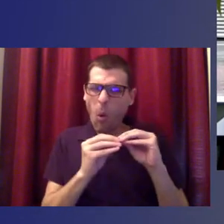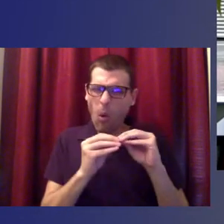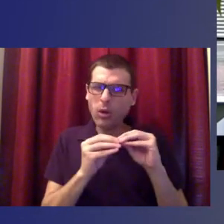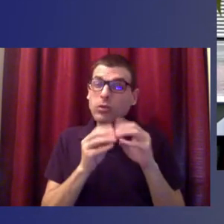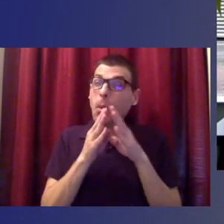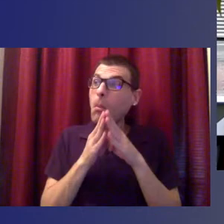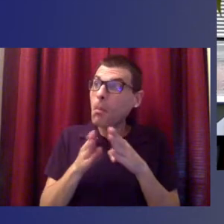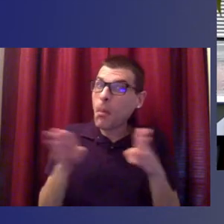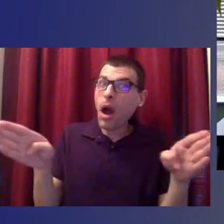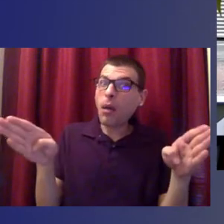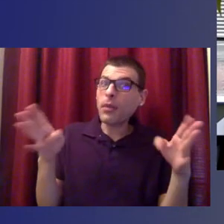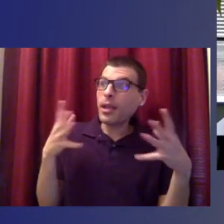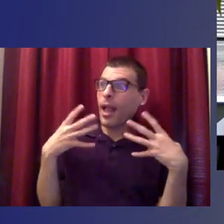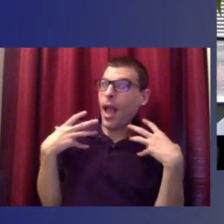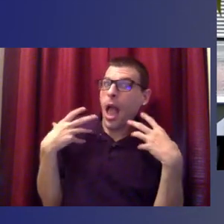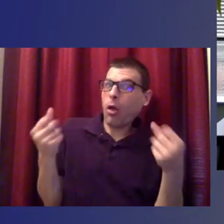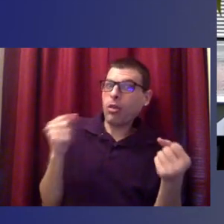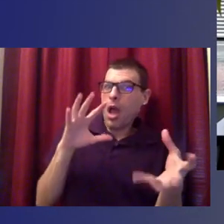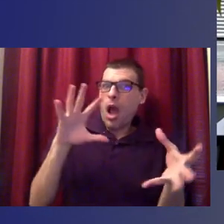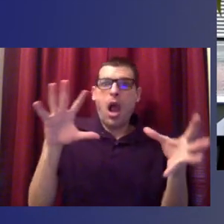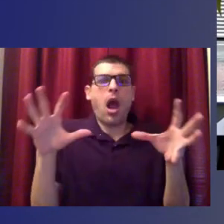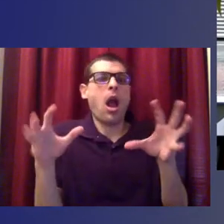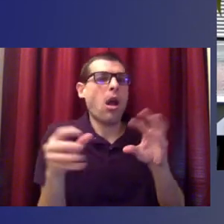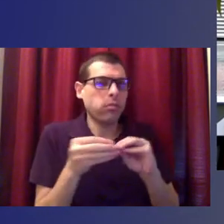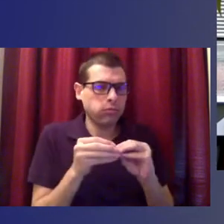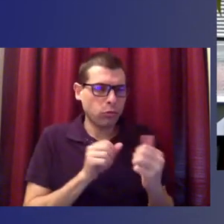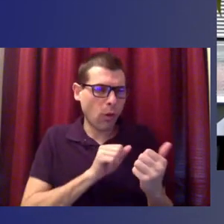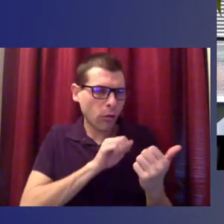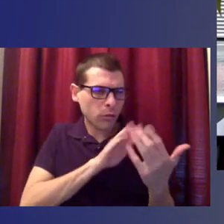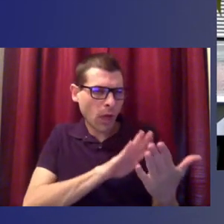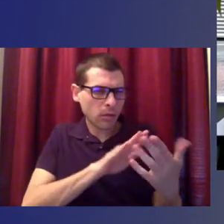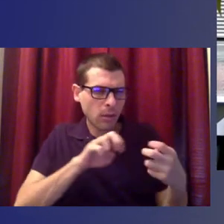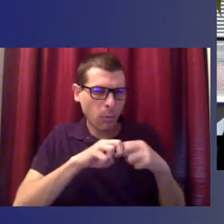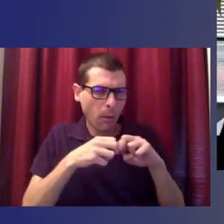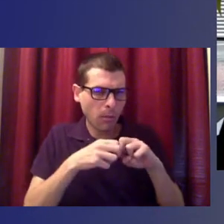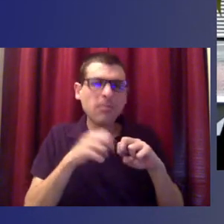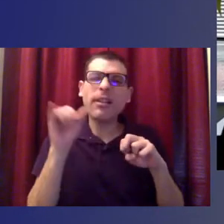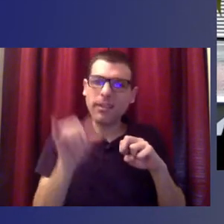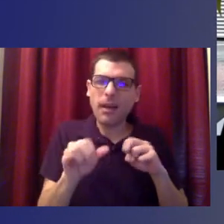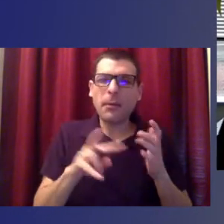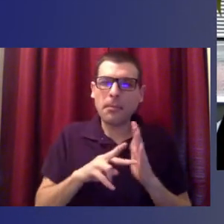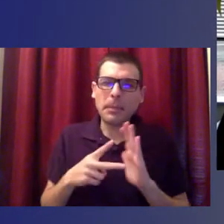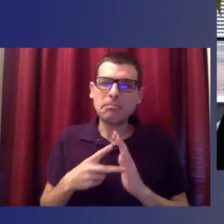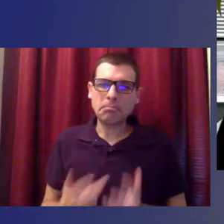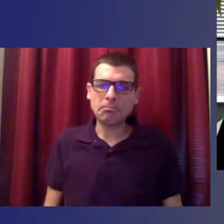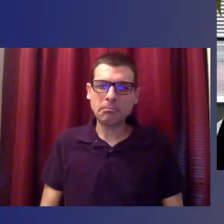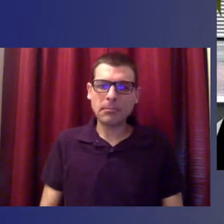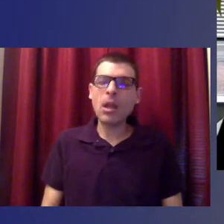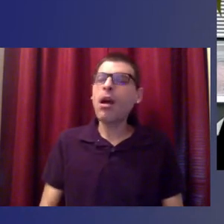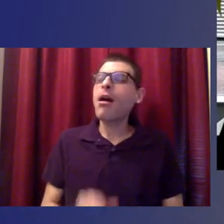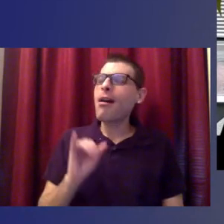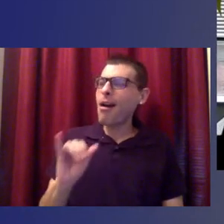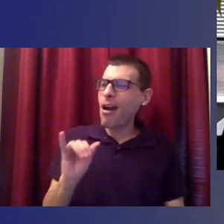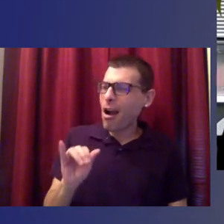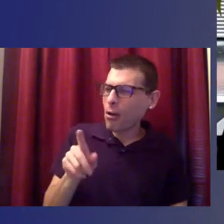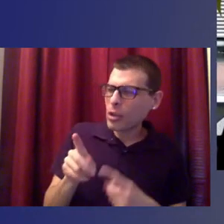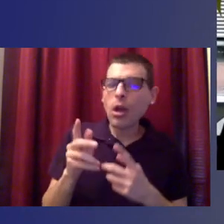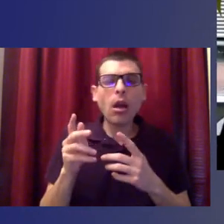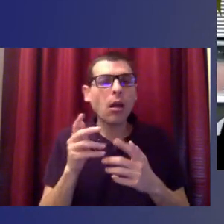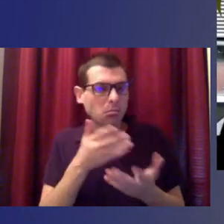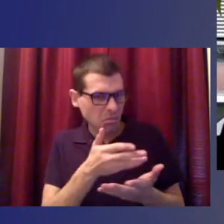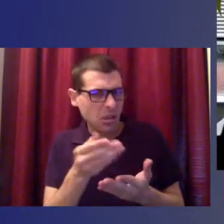Yeah. Do you envision then? Oh, go ahead. I'm sorry. No, go ahead. Well, do you envision then a different level